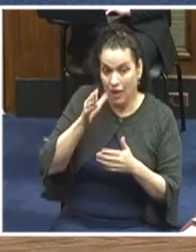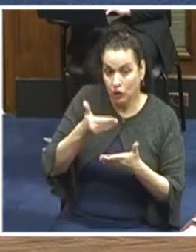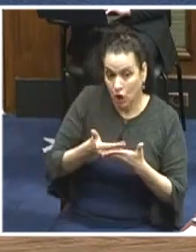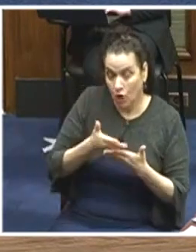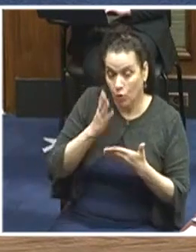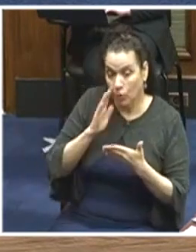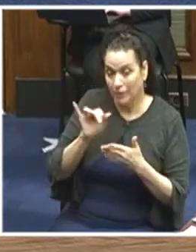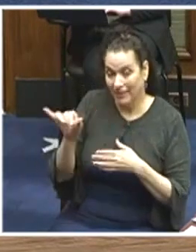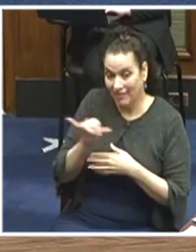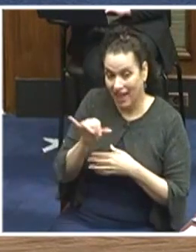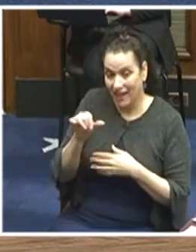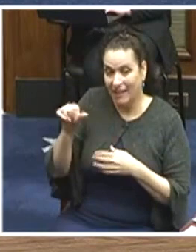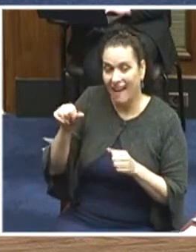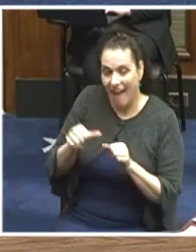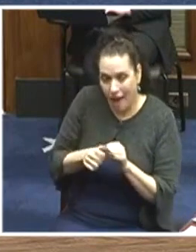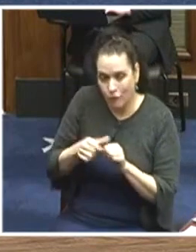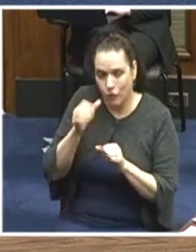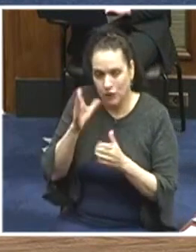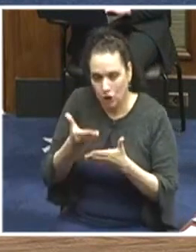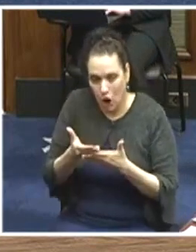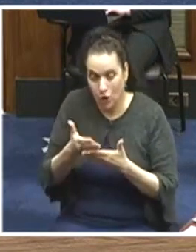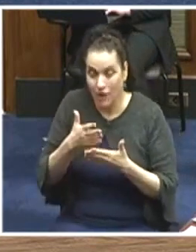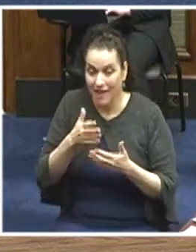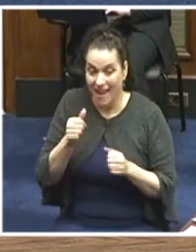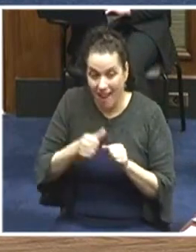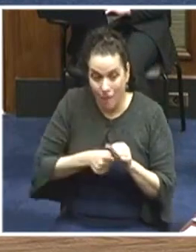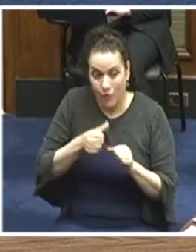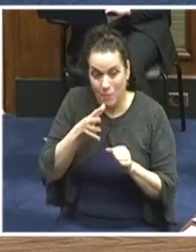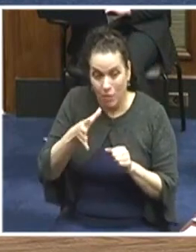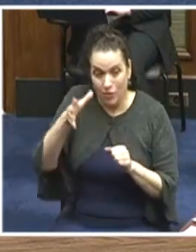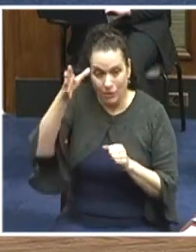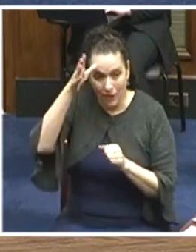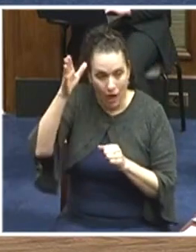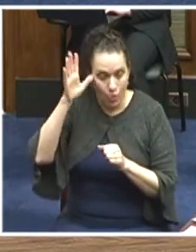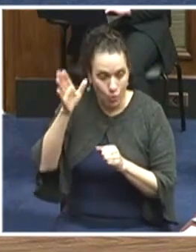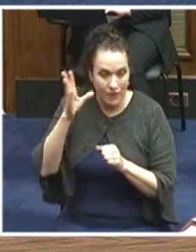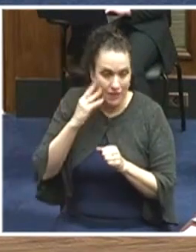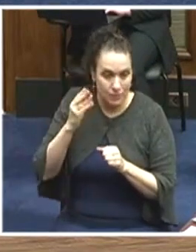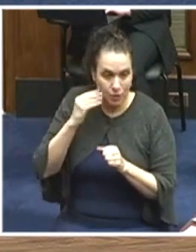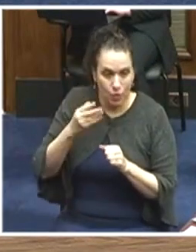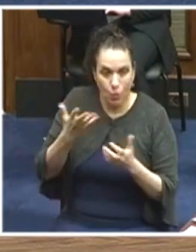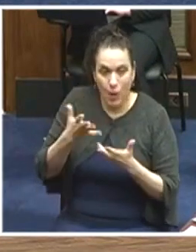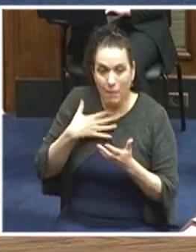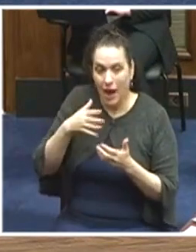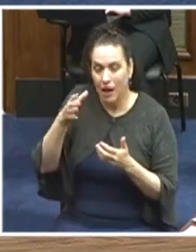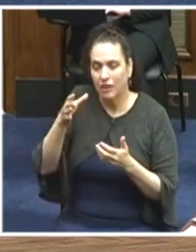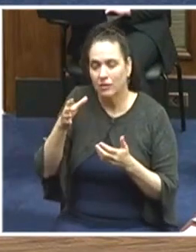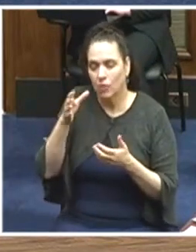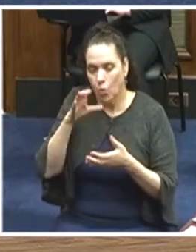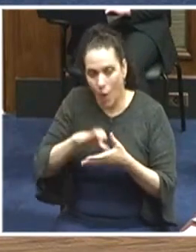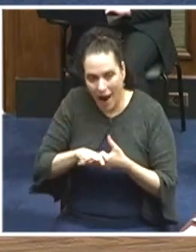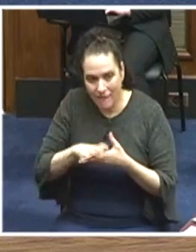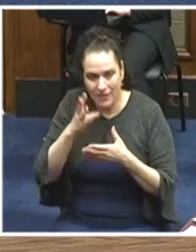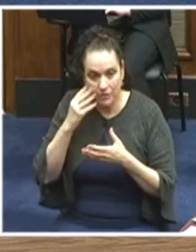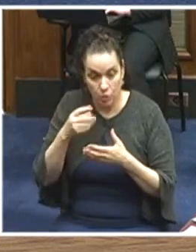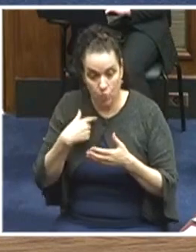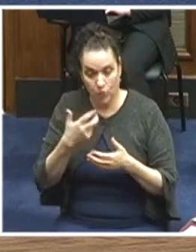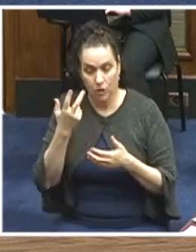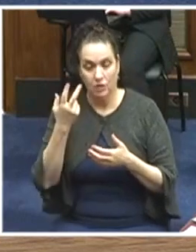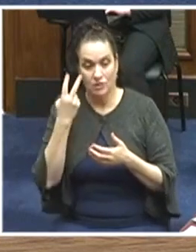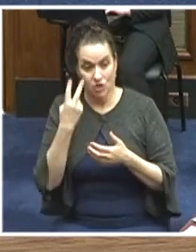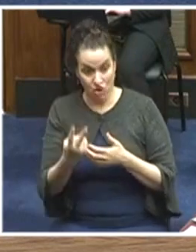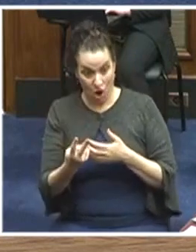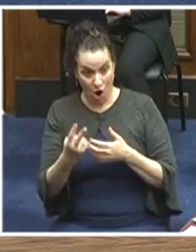And every mother and father will experience what my wife and I have experienced. We watched our daughter battle cancer while